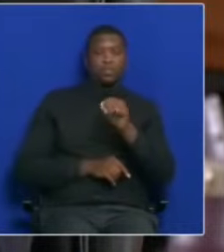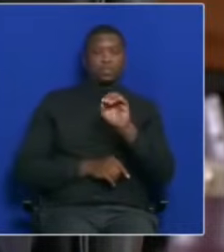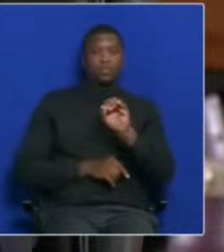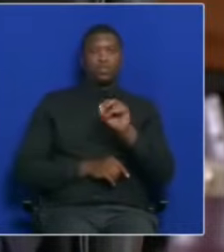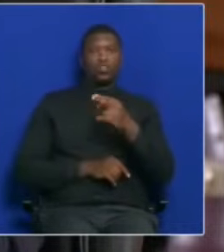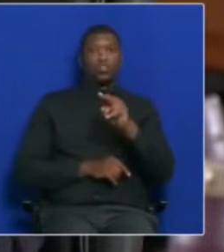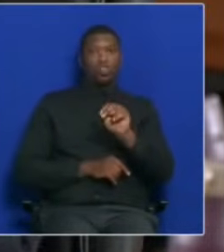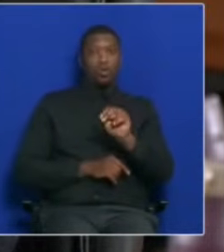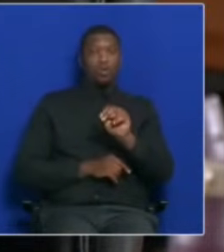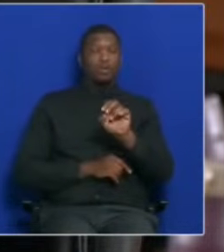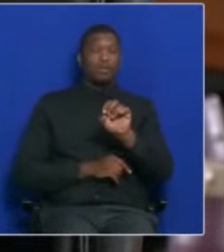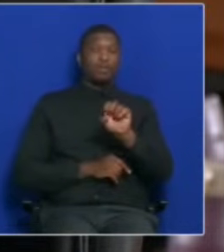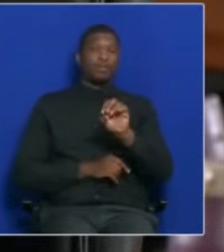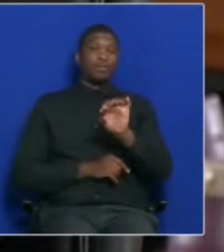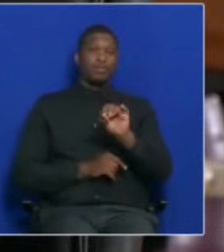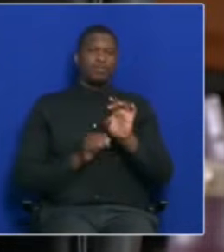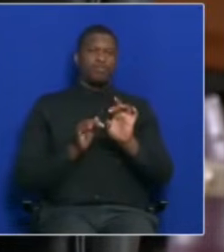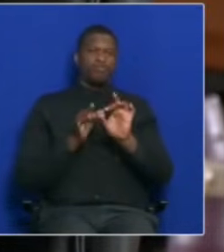tender.